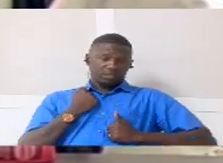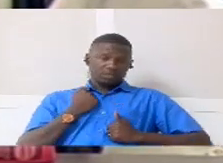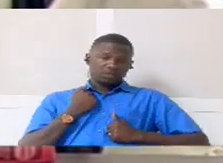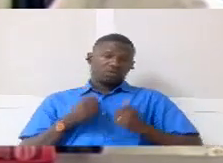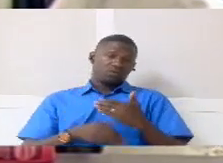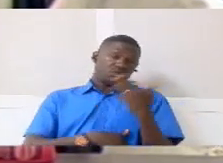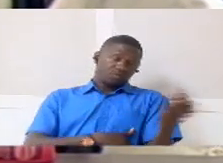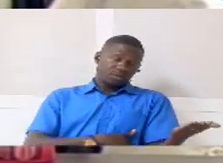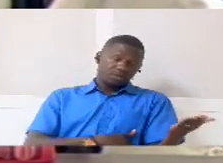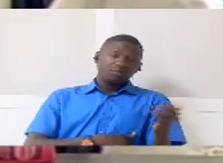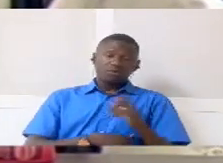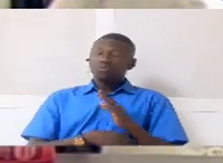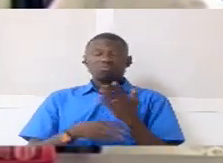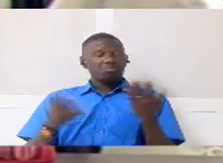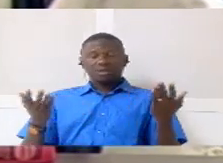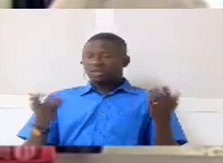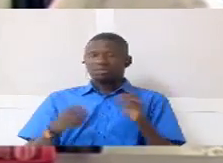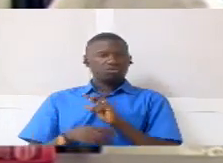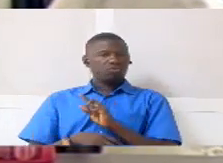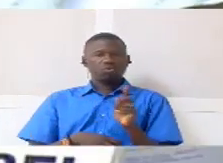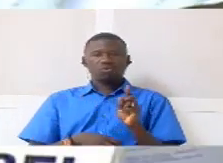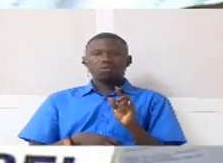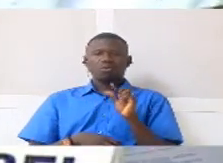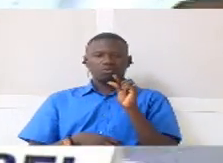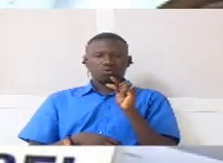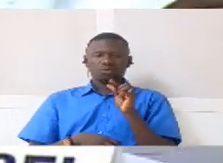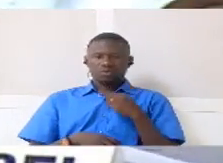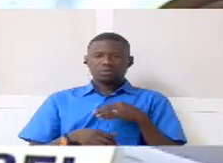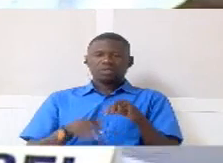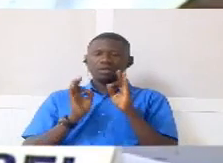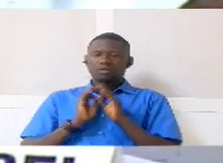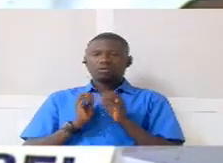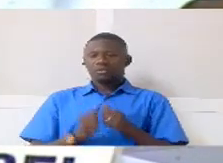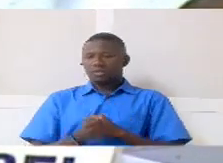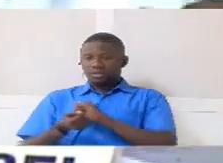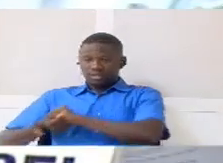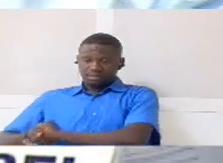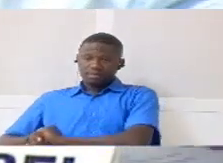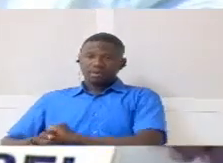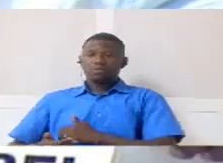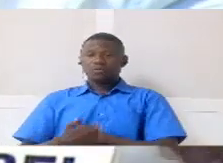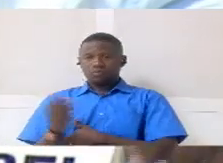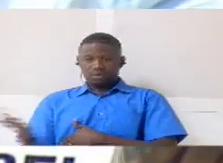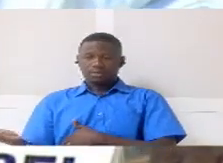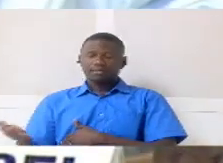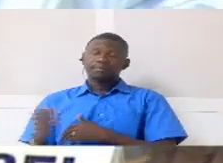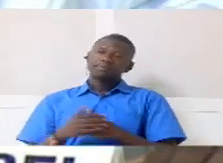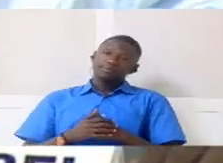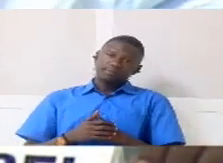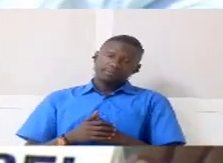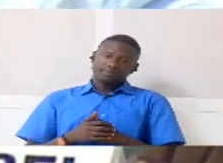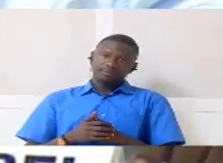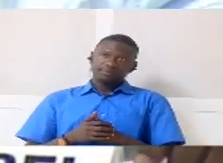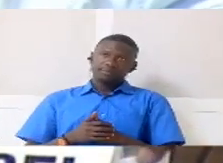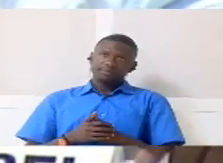many. Mostly they were taken to the remand wing. Would it be lawful, as far as you understand, to take a prison